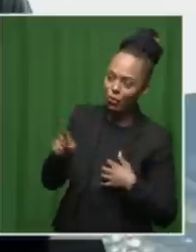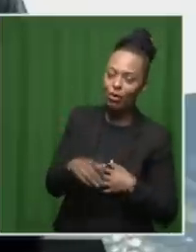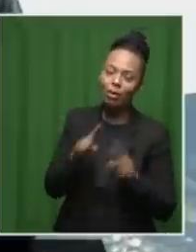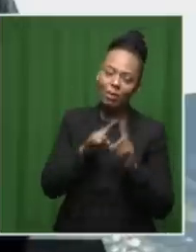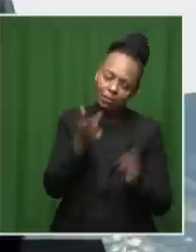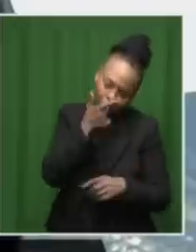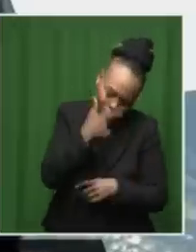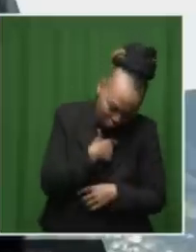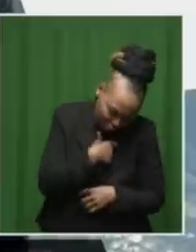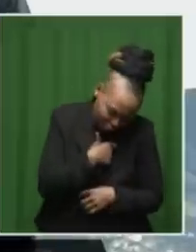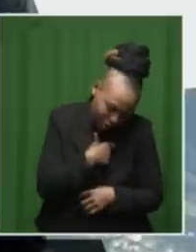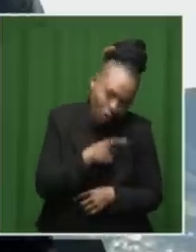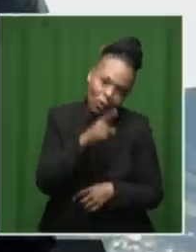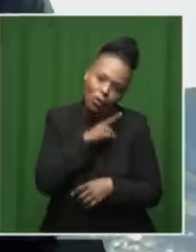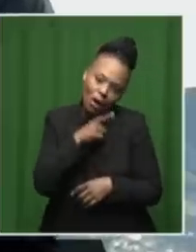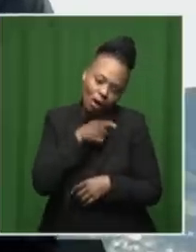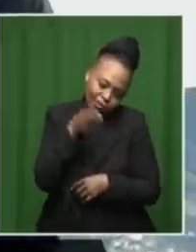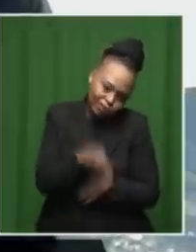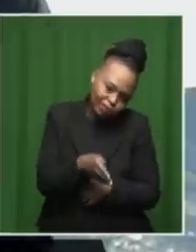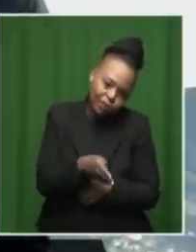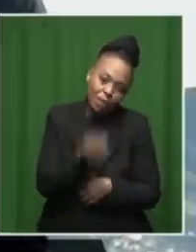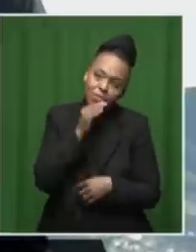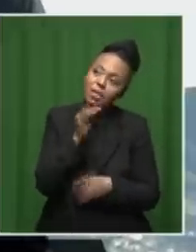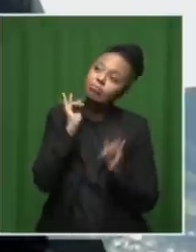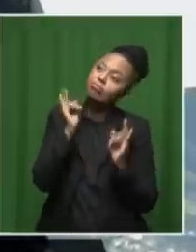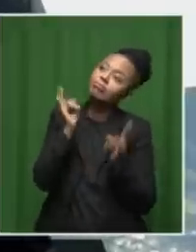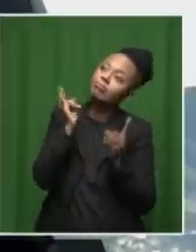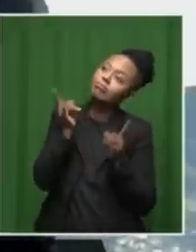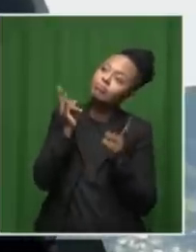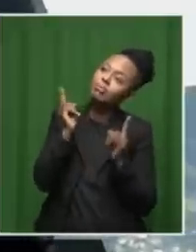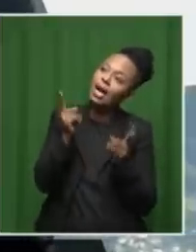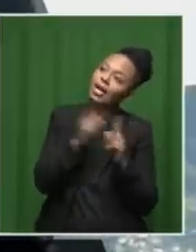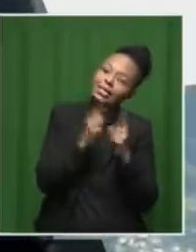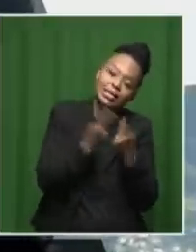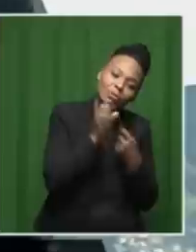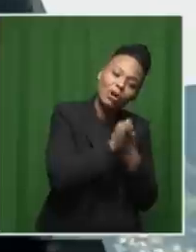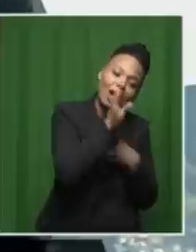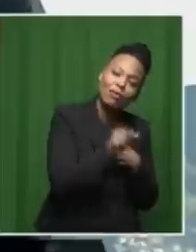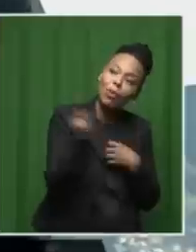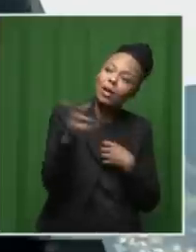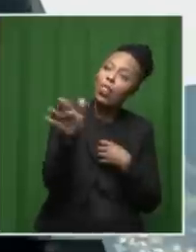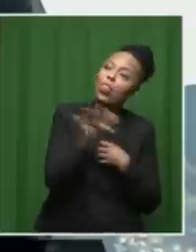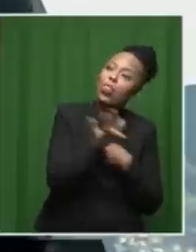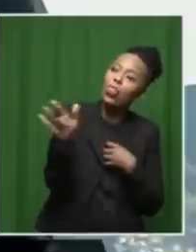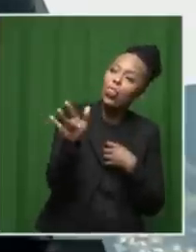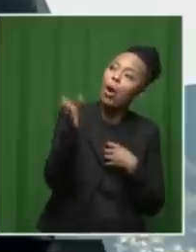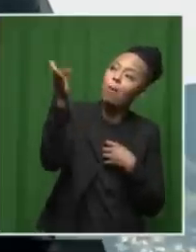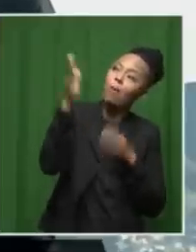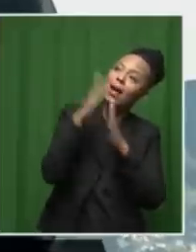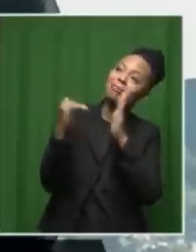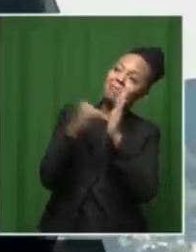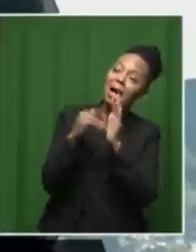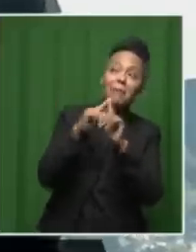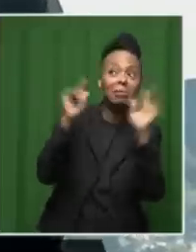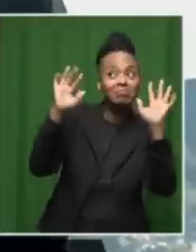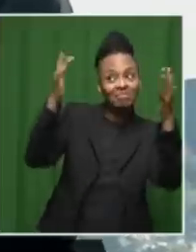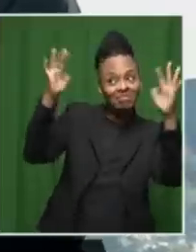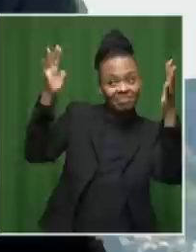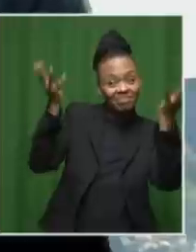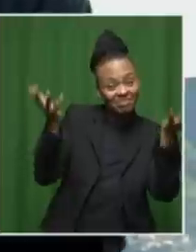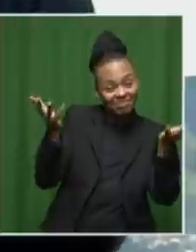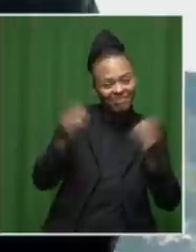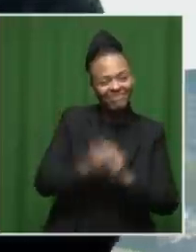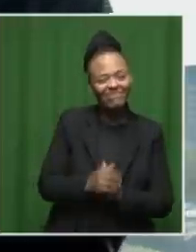because, you see, we're here, so we're going to have to watch a league without you. But really, really excited for you. Congratulations. Thank you very much.